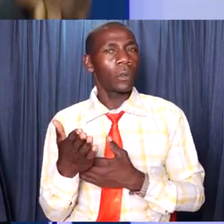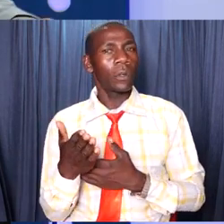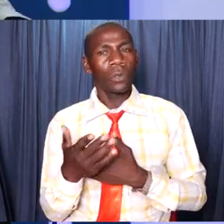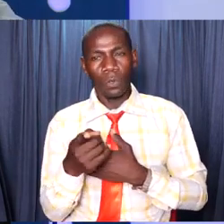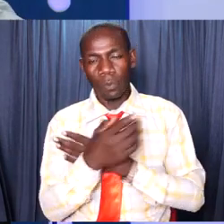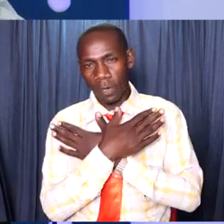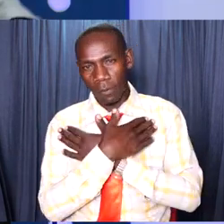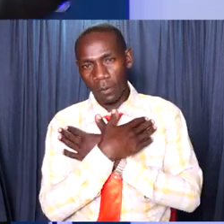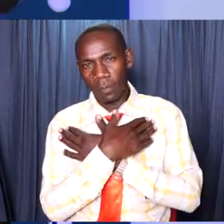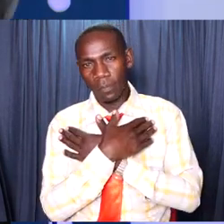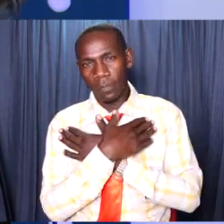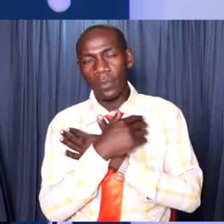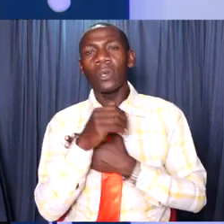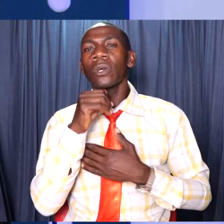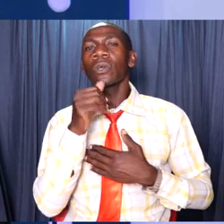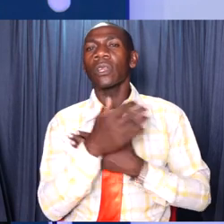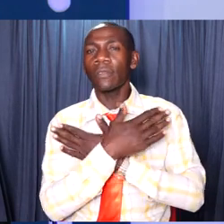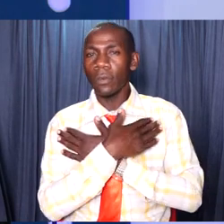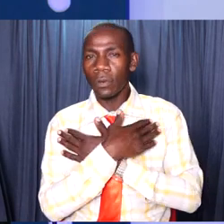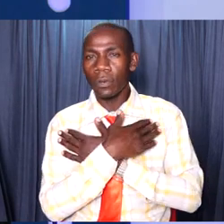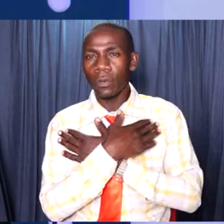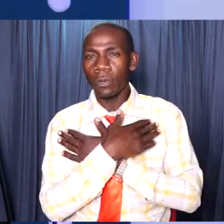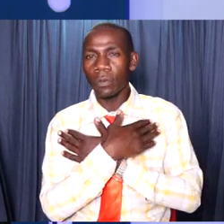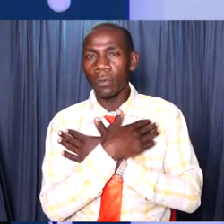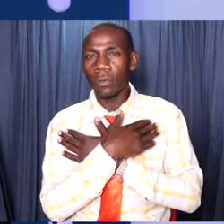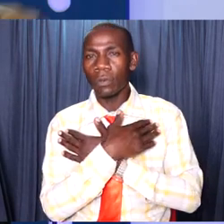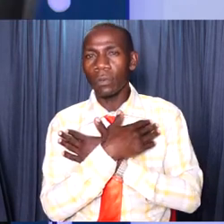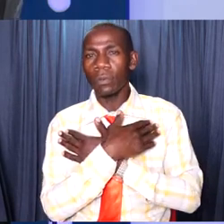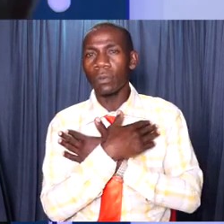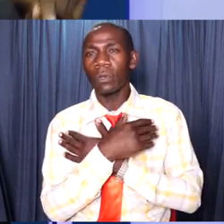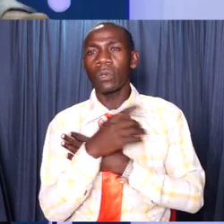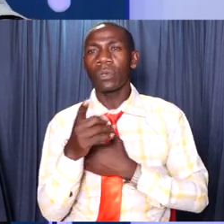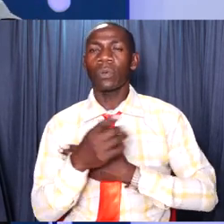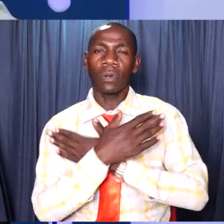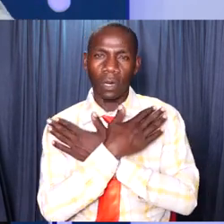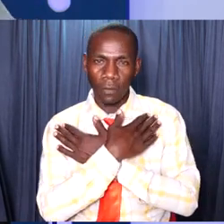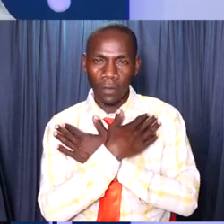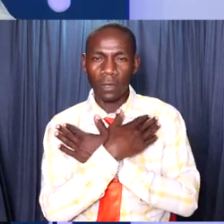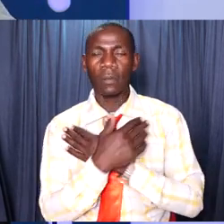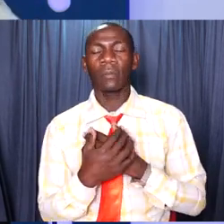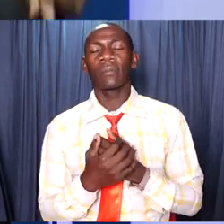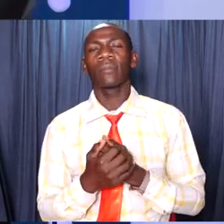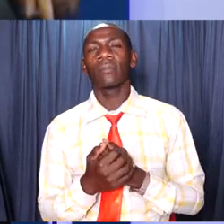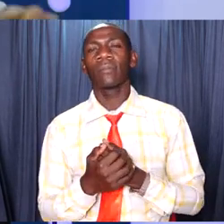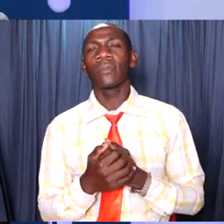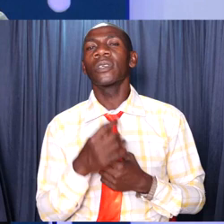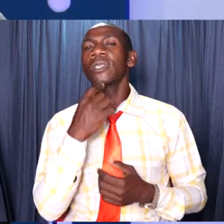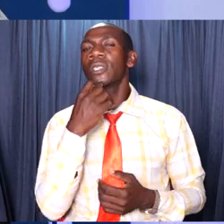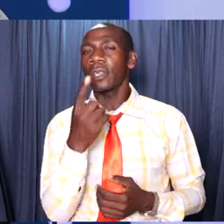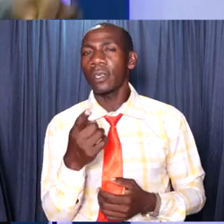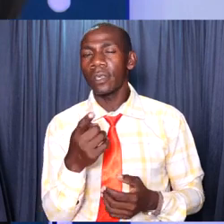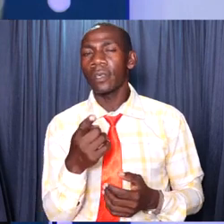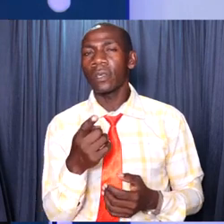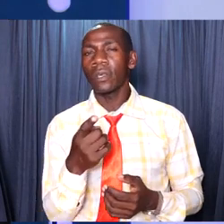wewe unapenda. You go ahead loving. Asikupende. Whether it doesn't love you, wewe unapenda. You go ahead loving still. Ndio anasema. That's